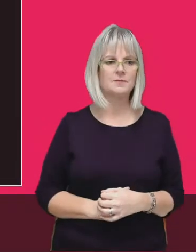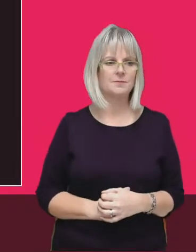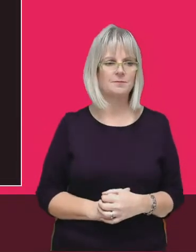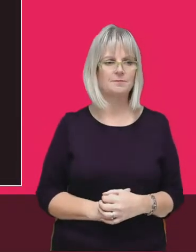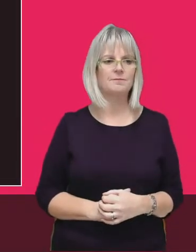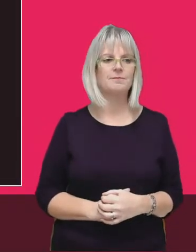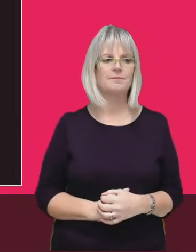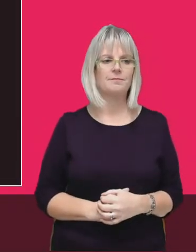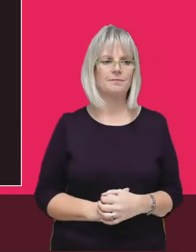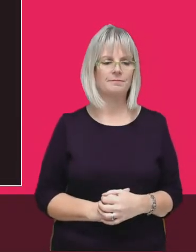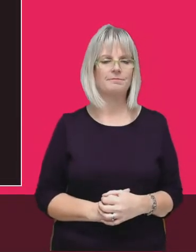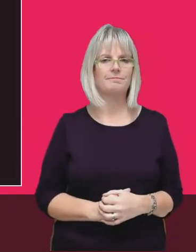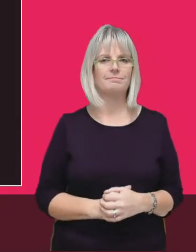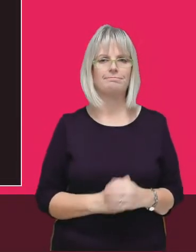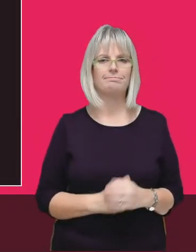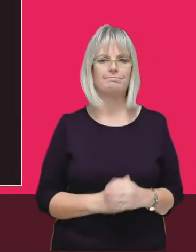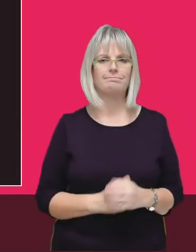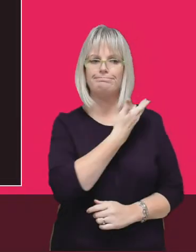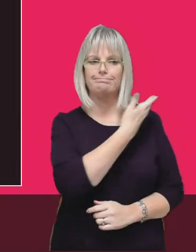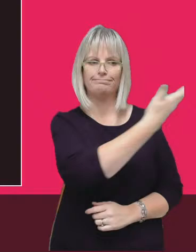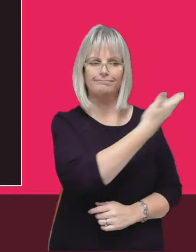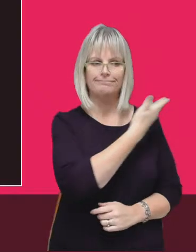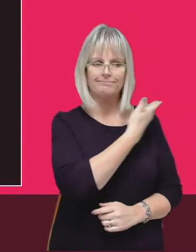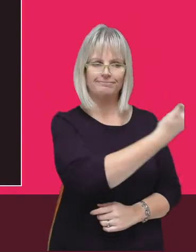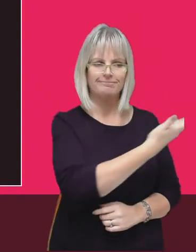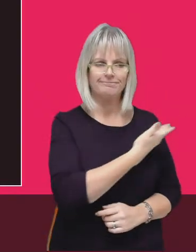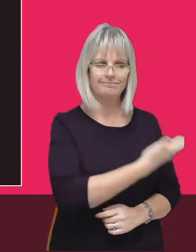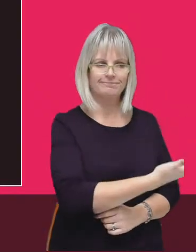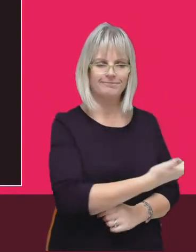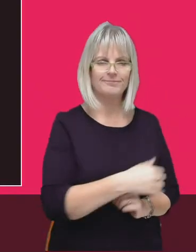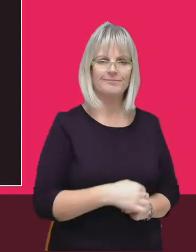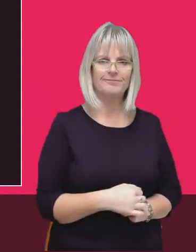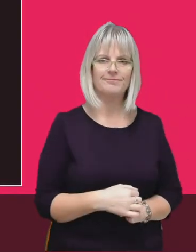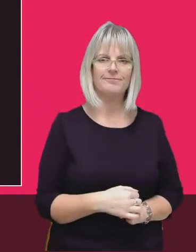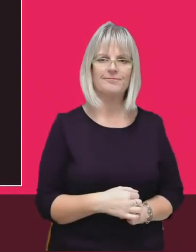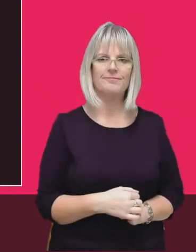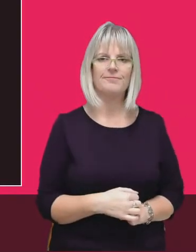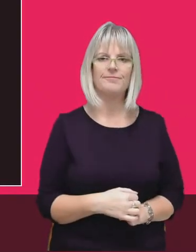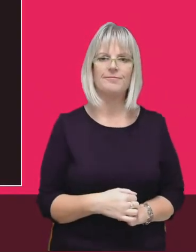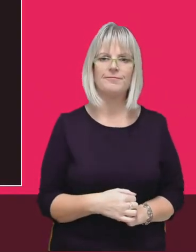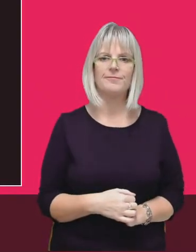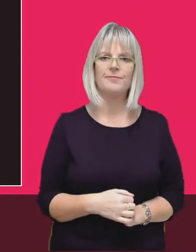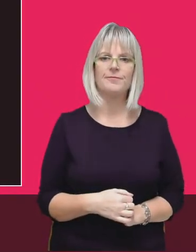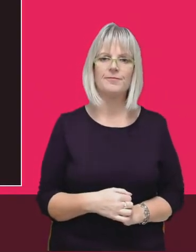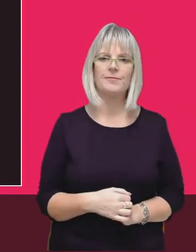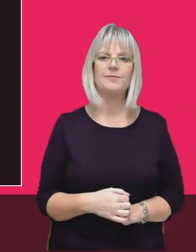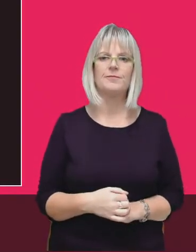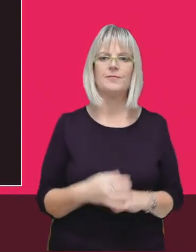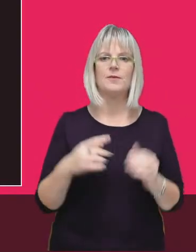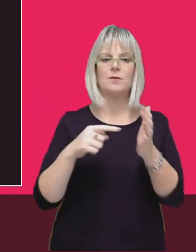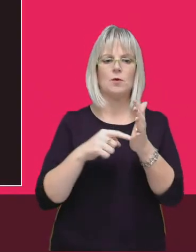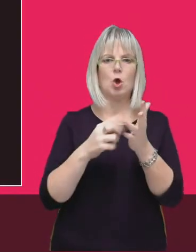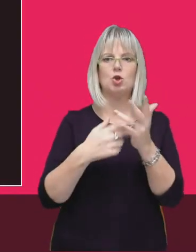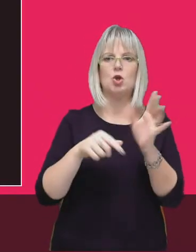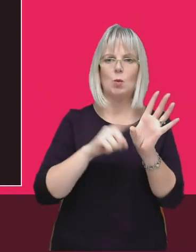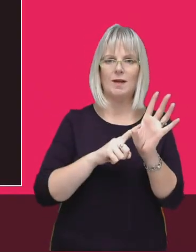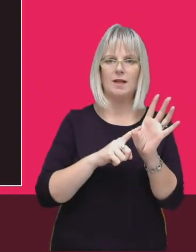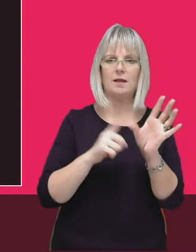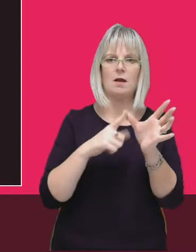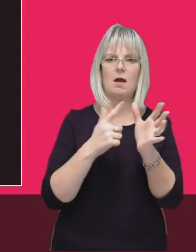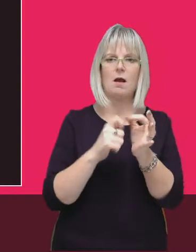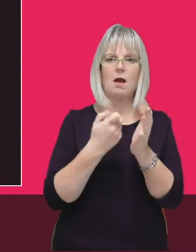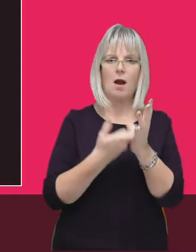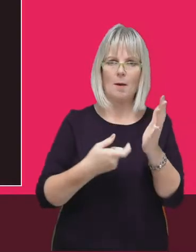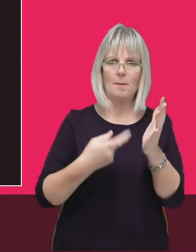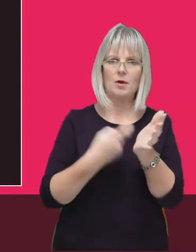of London Assembly, Janet Arnold, OBE, Sean Bailey, Sean